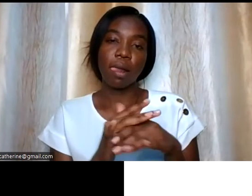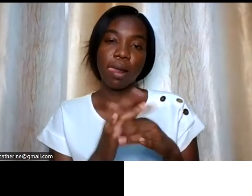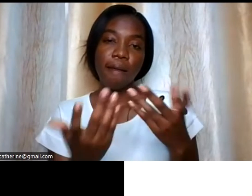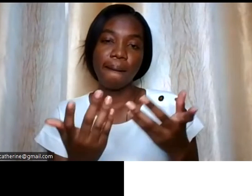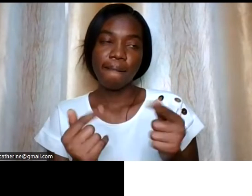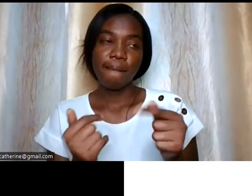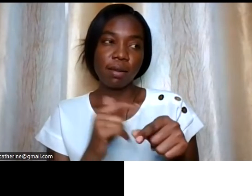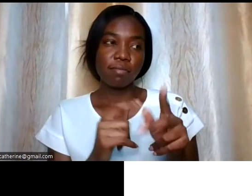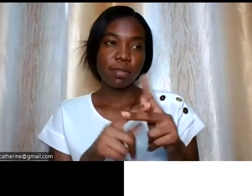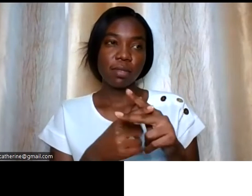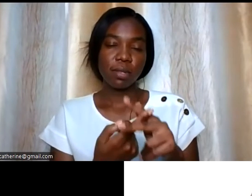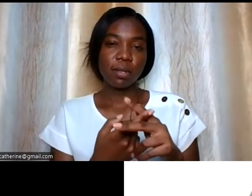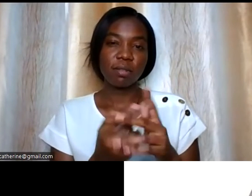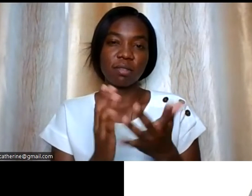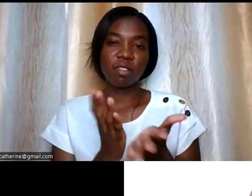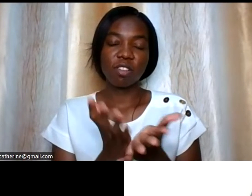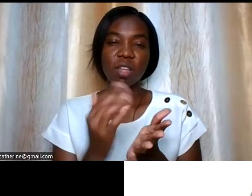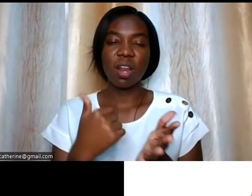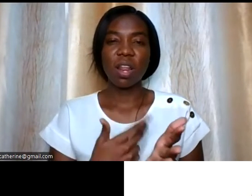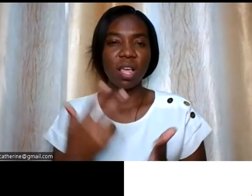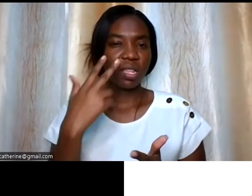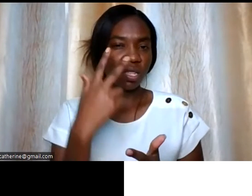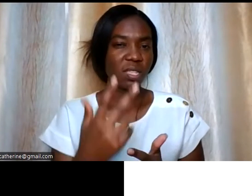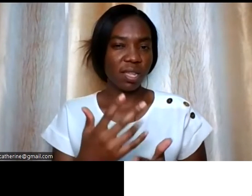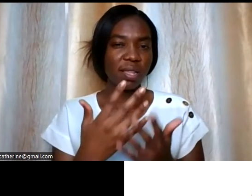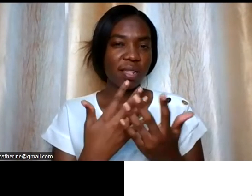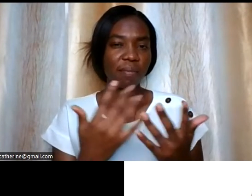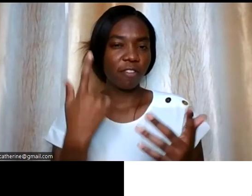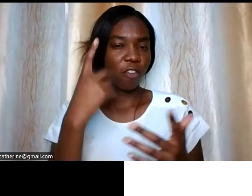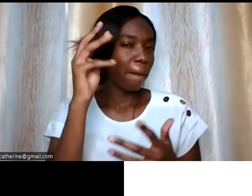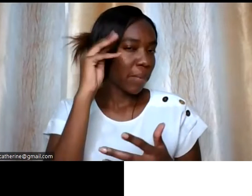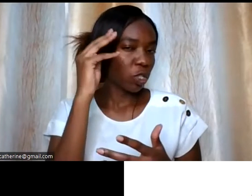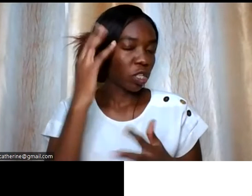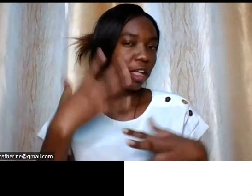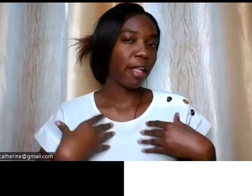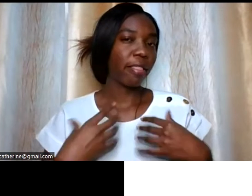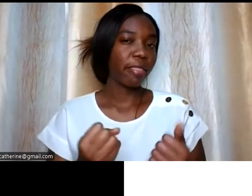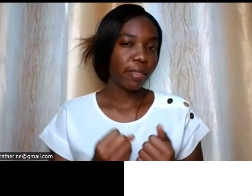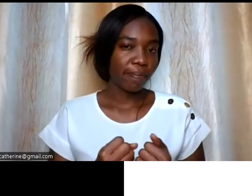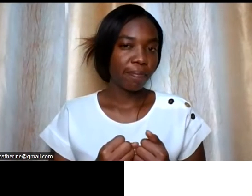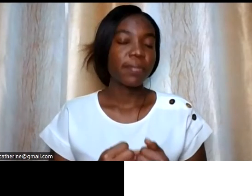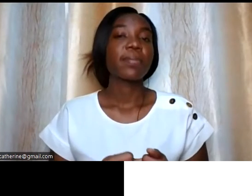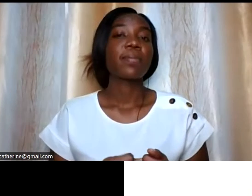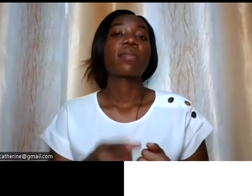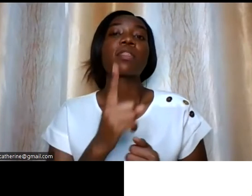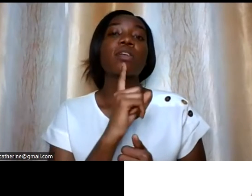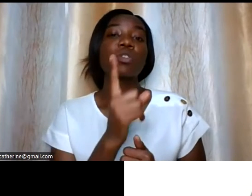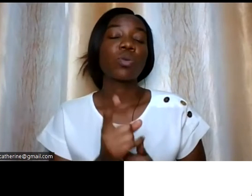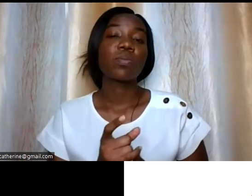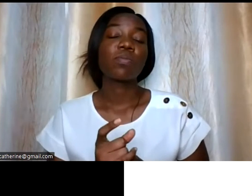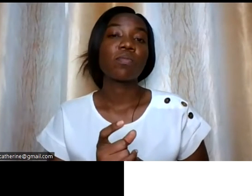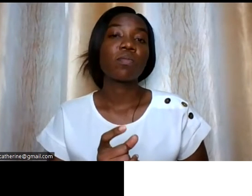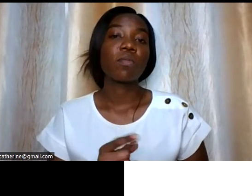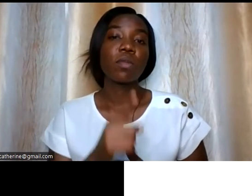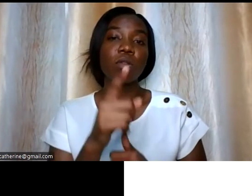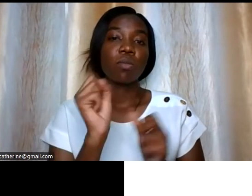session, we could see an element of mental health. So how would you approach